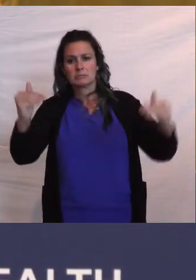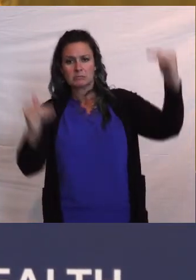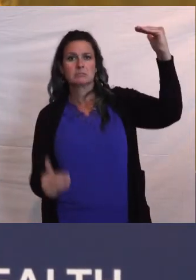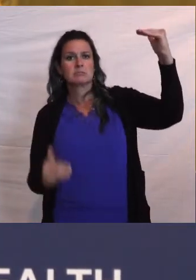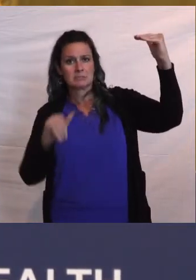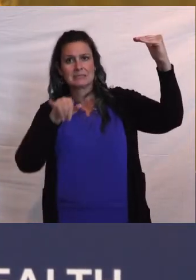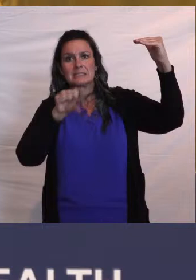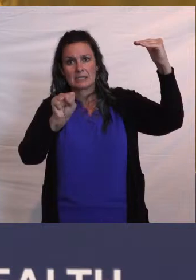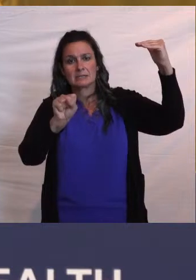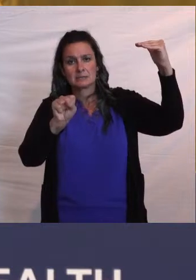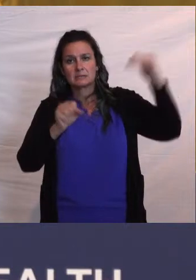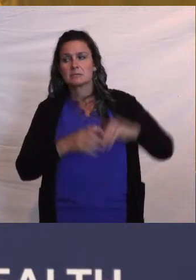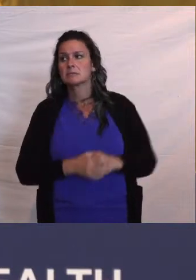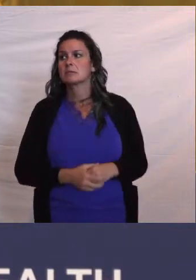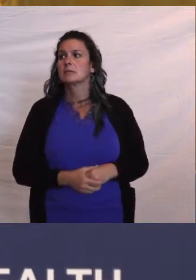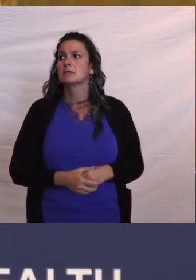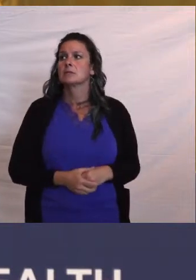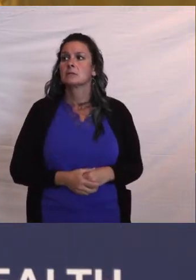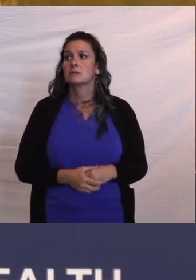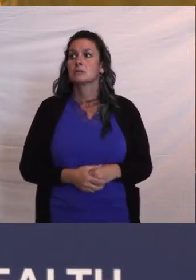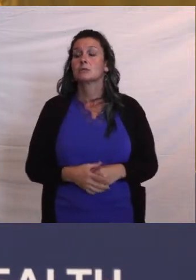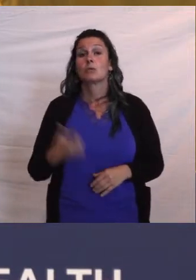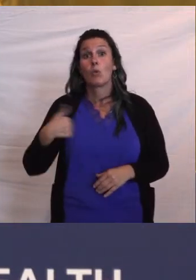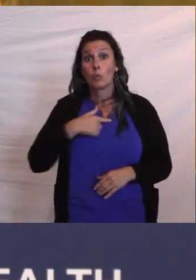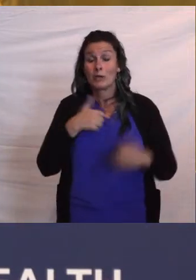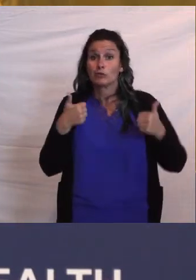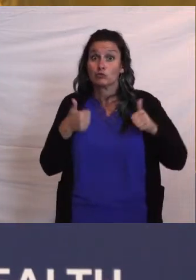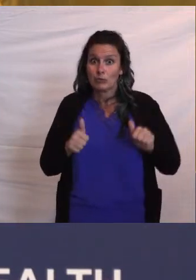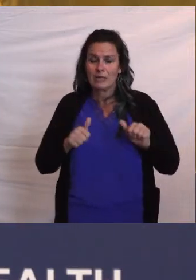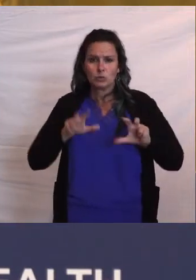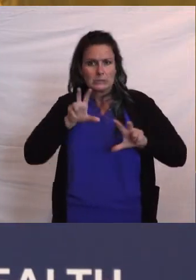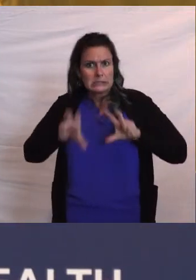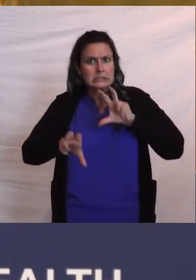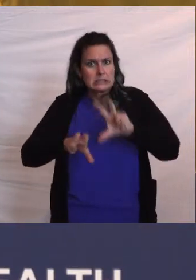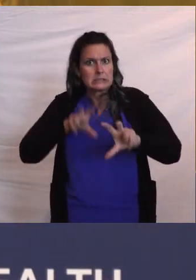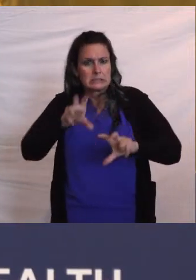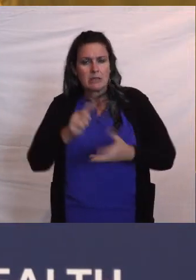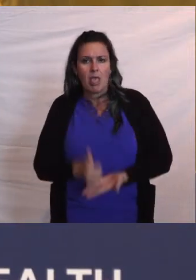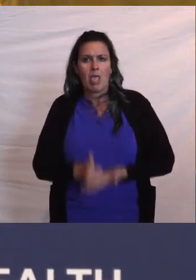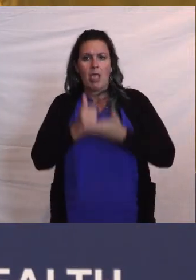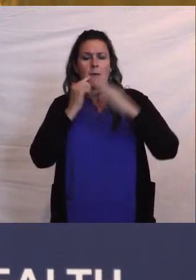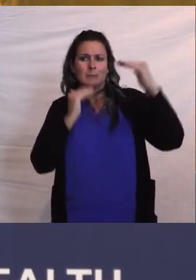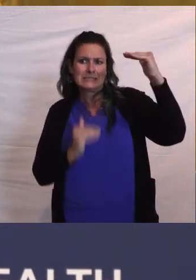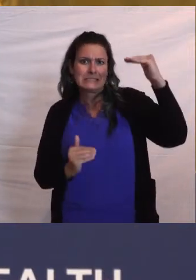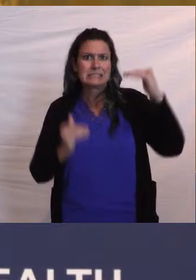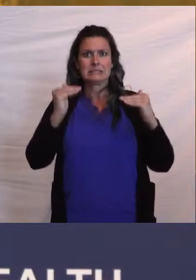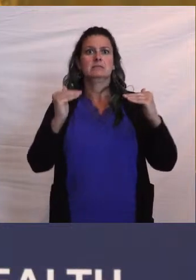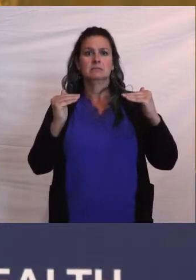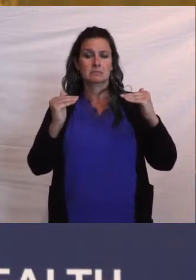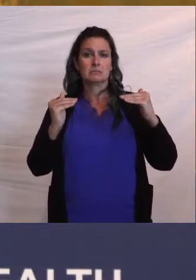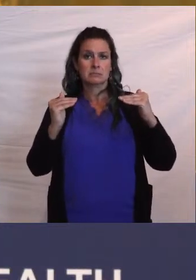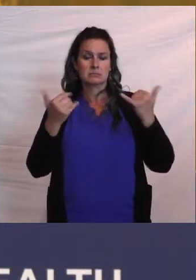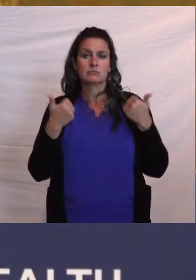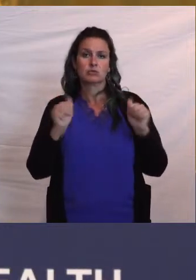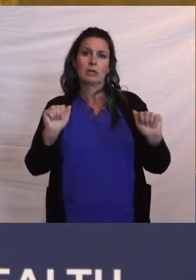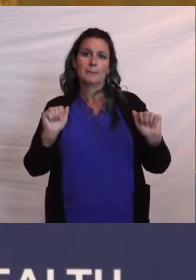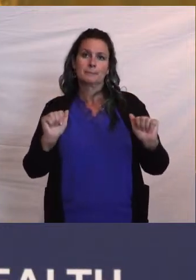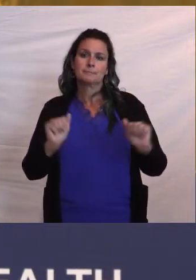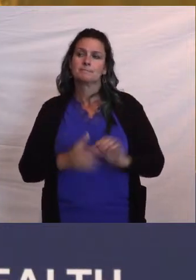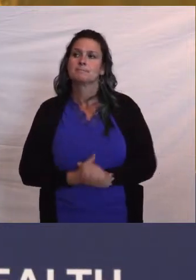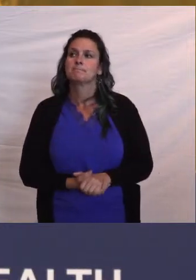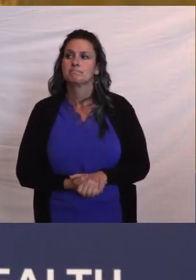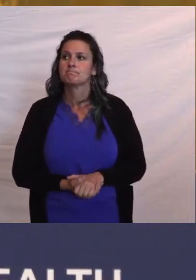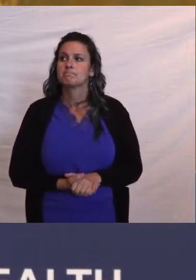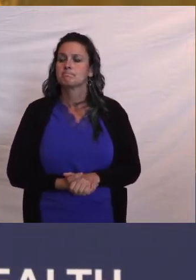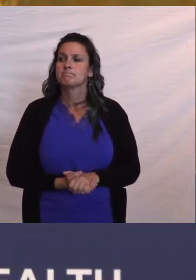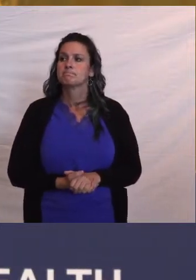inequities exist, and there's also no question that we throw an enormous amount of resources, financial and otherwise, at trying to shrink